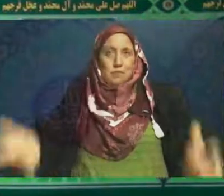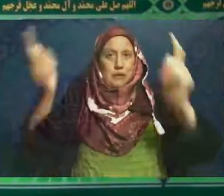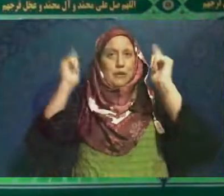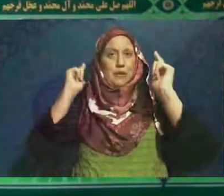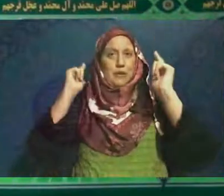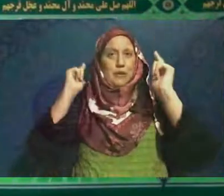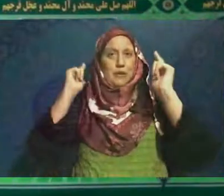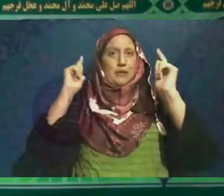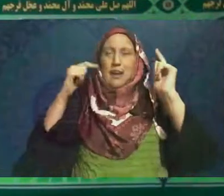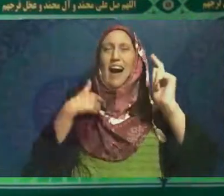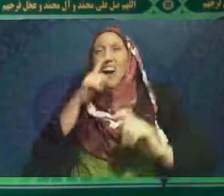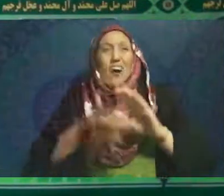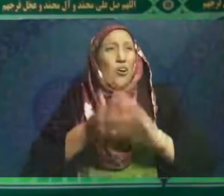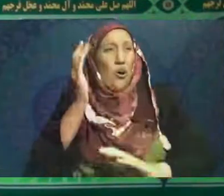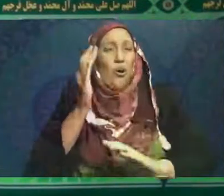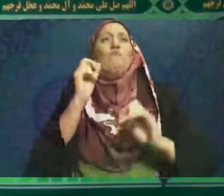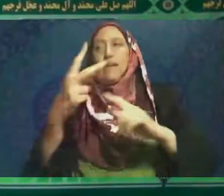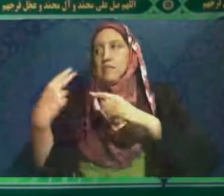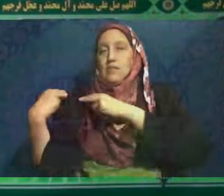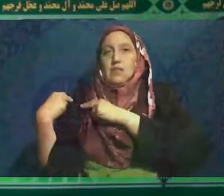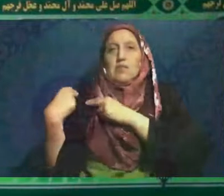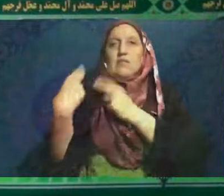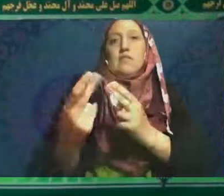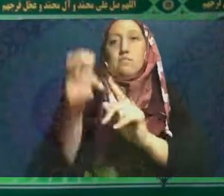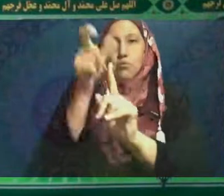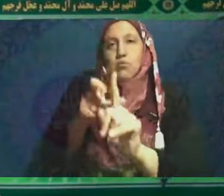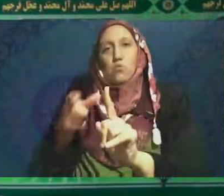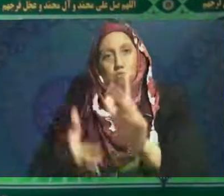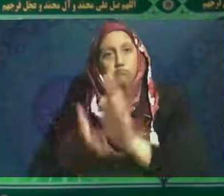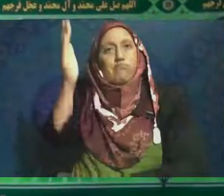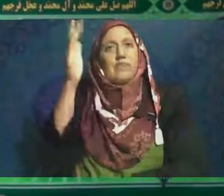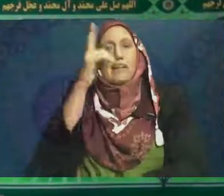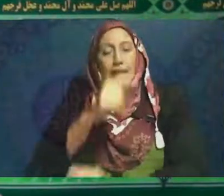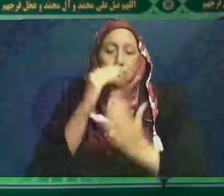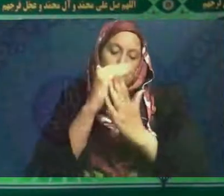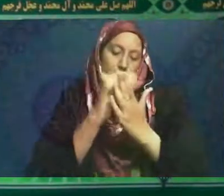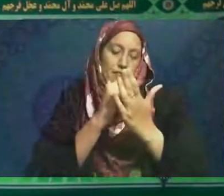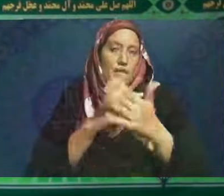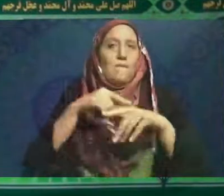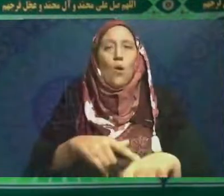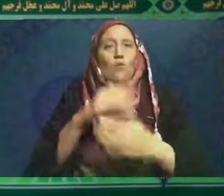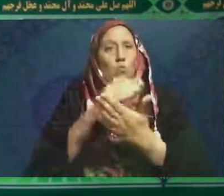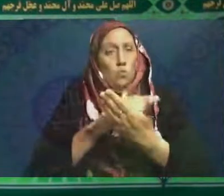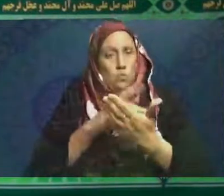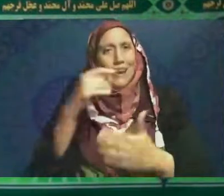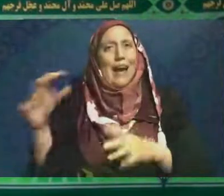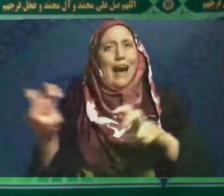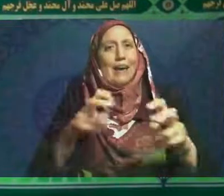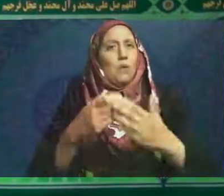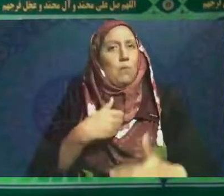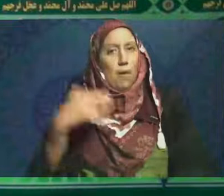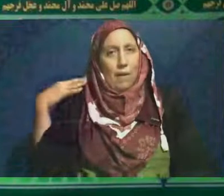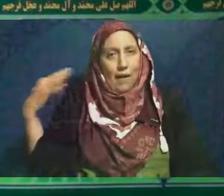because they have guidelines. The Almighty God says that only those who are authorized. Who are those who are authorized?